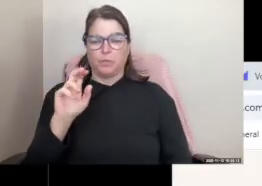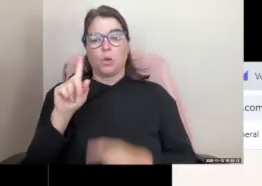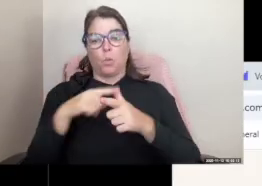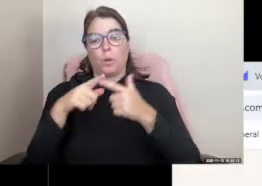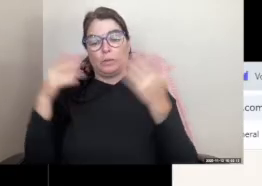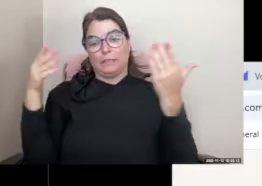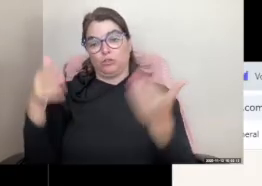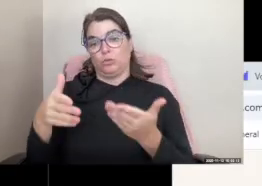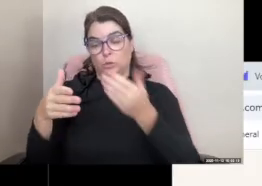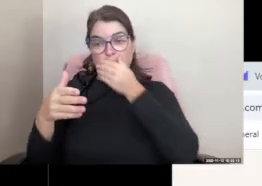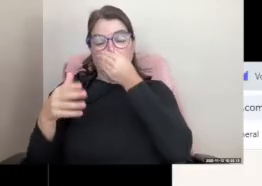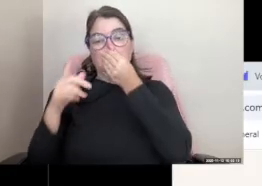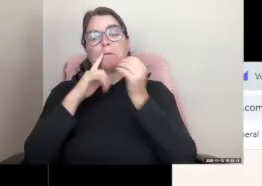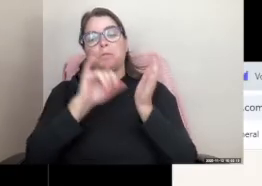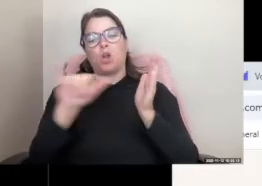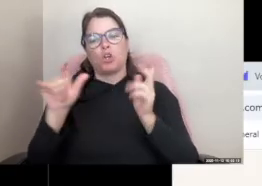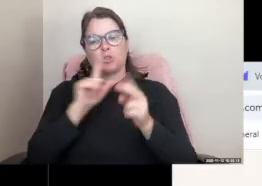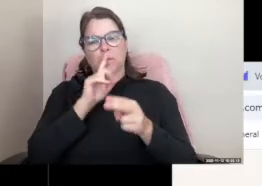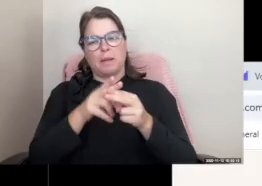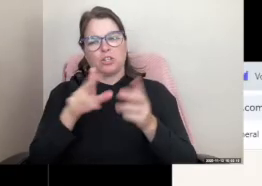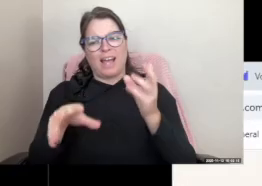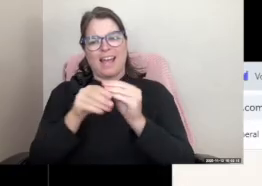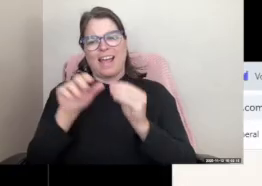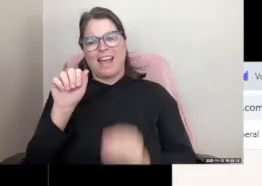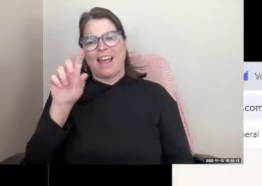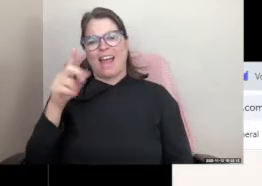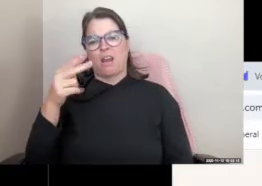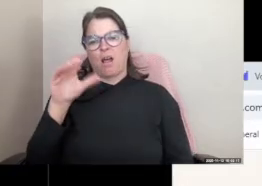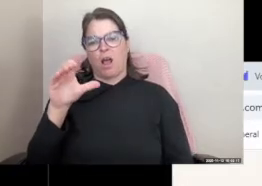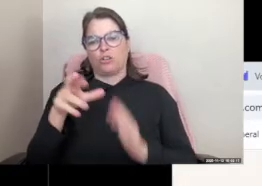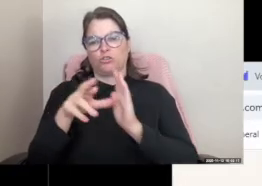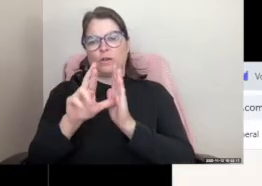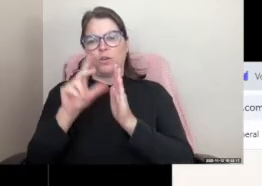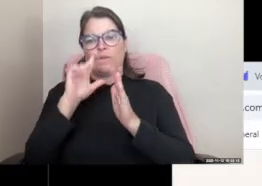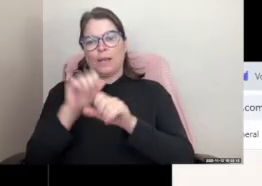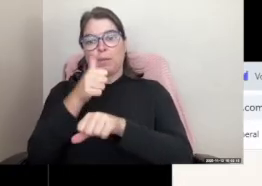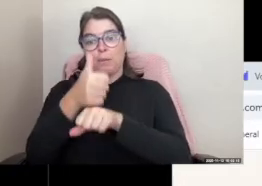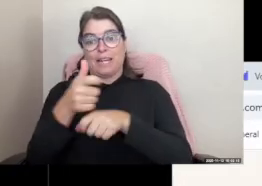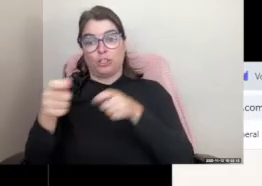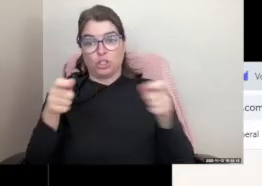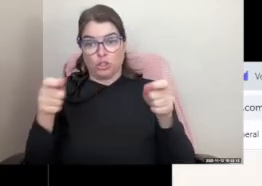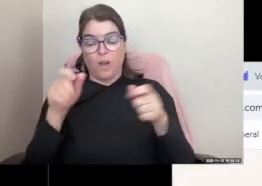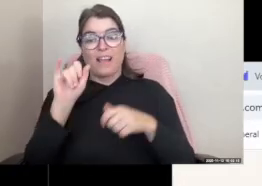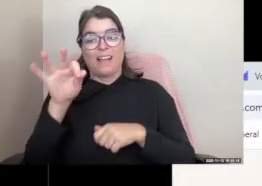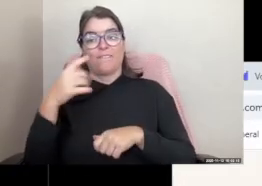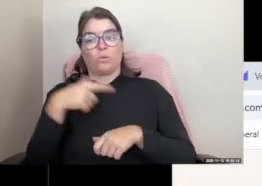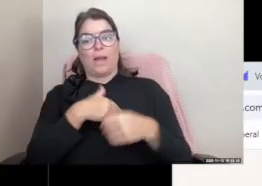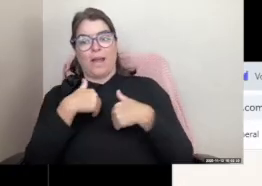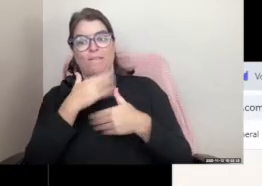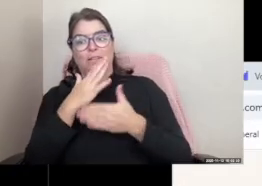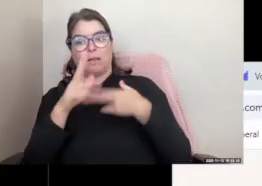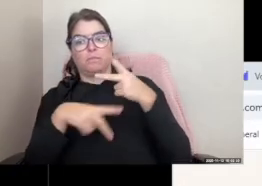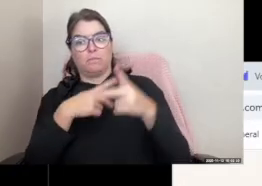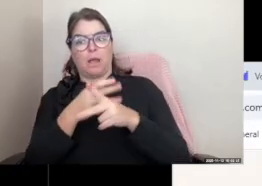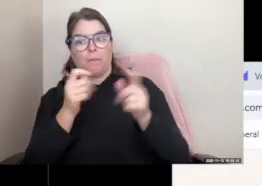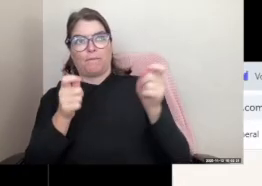guardrail that before we removed it on the HFIP program, and I know that in your program